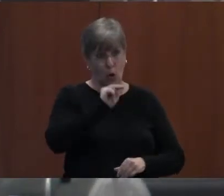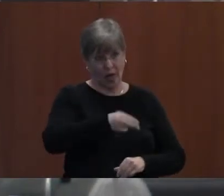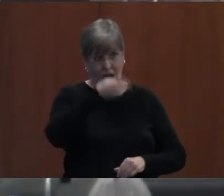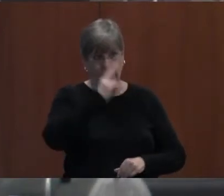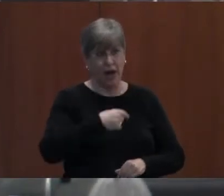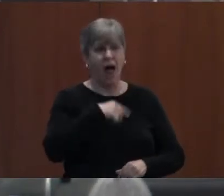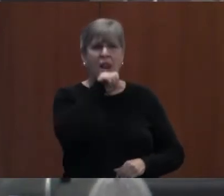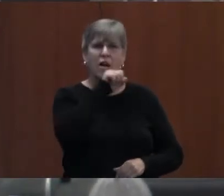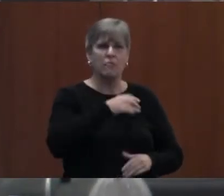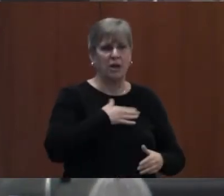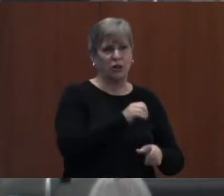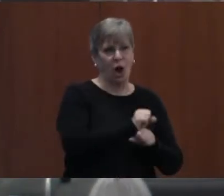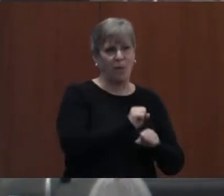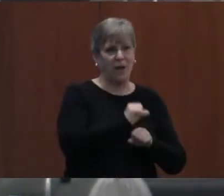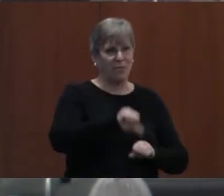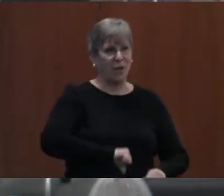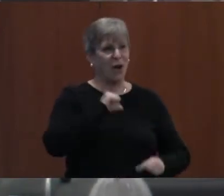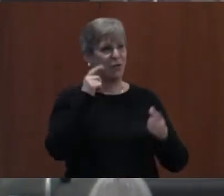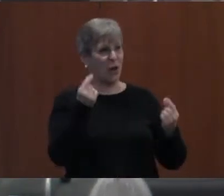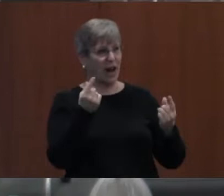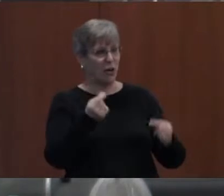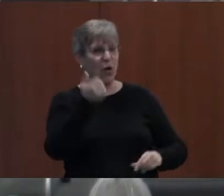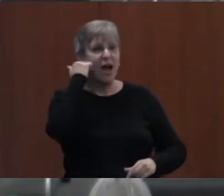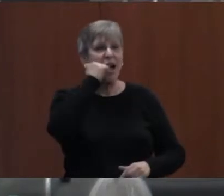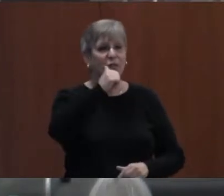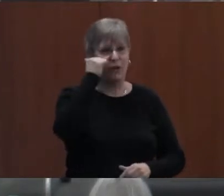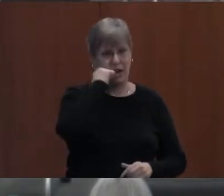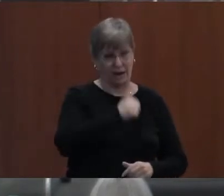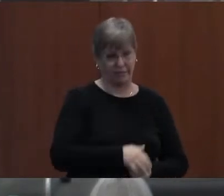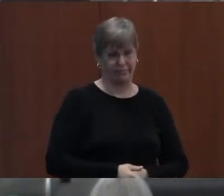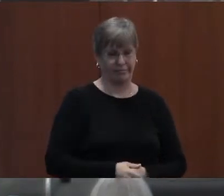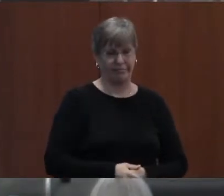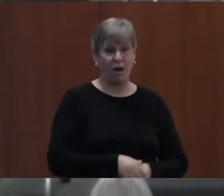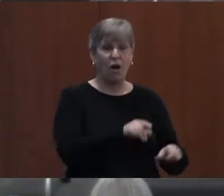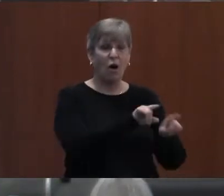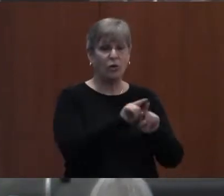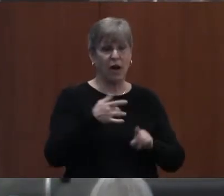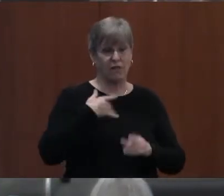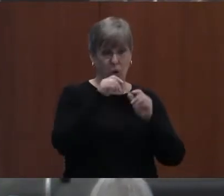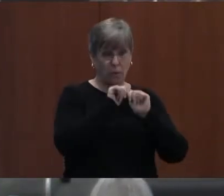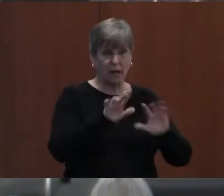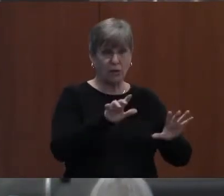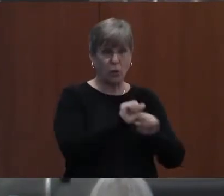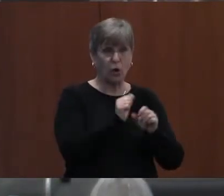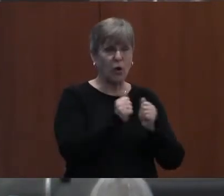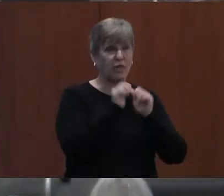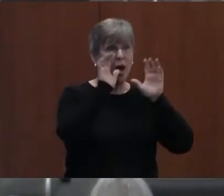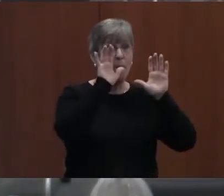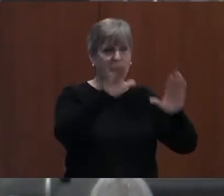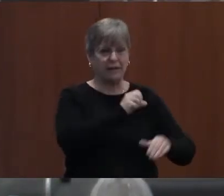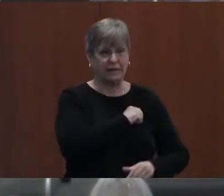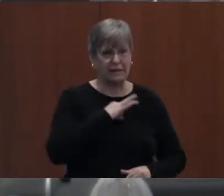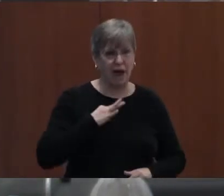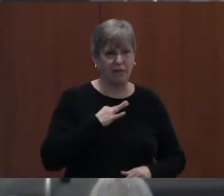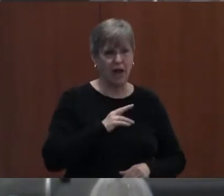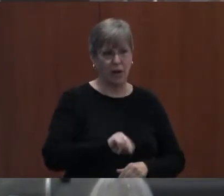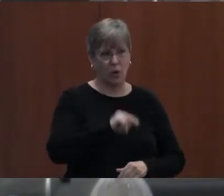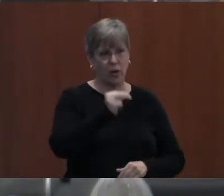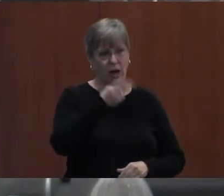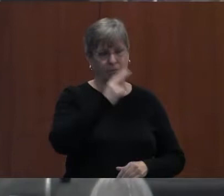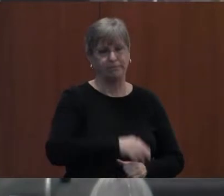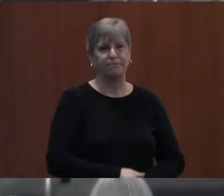I love my job, and I am proud of what I do every day. I also feel blessed to work with such amazing staff at